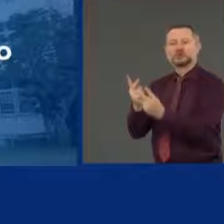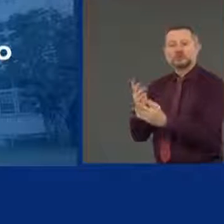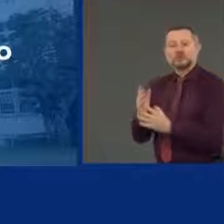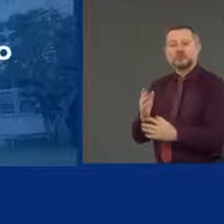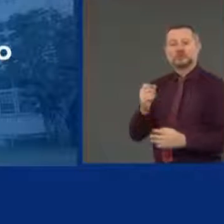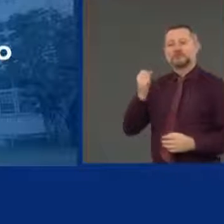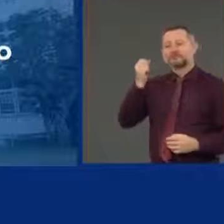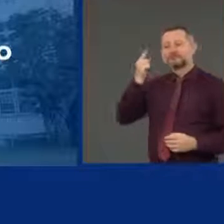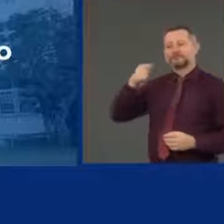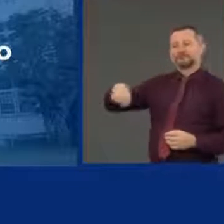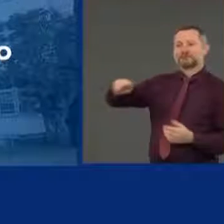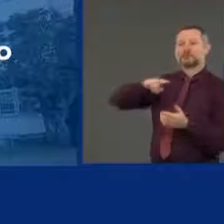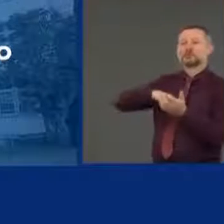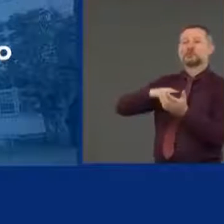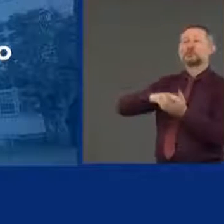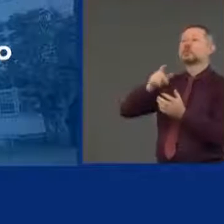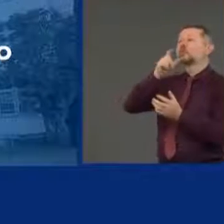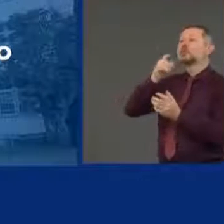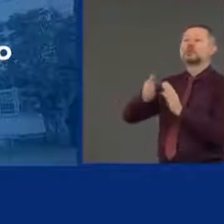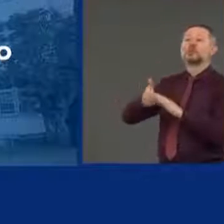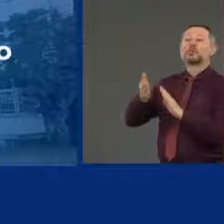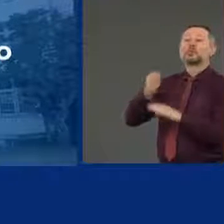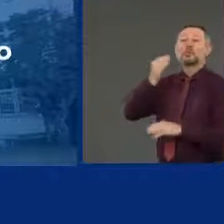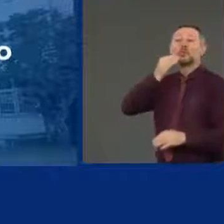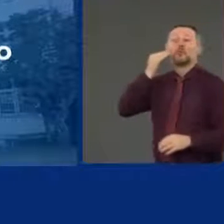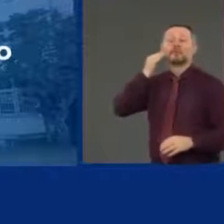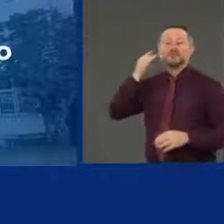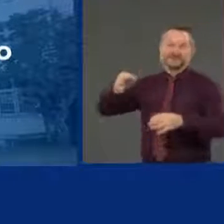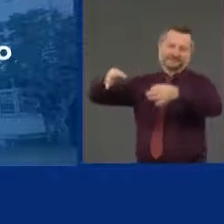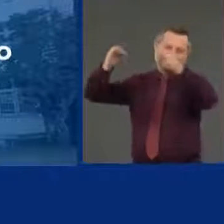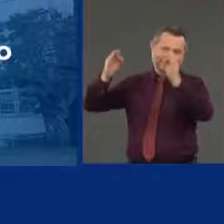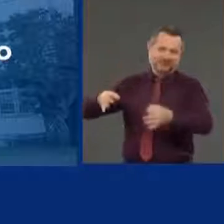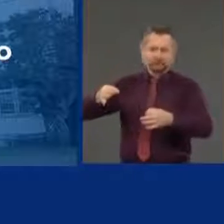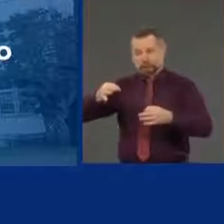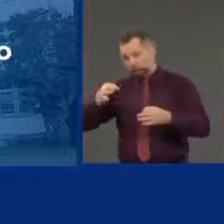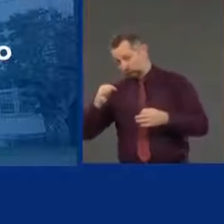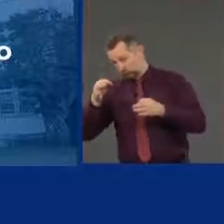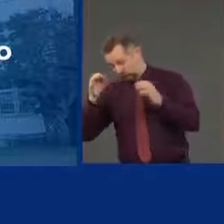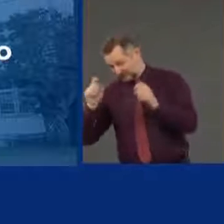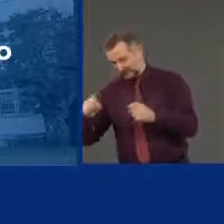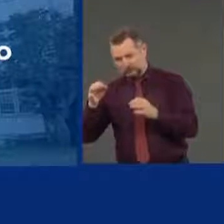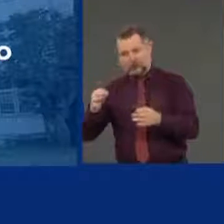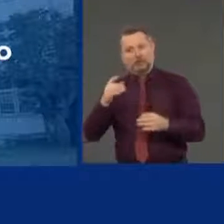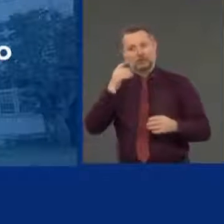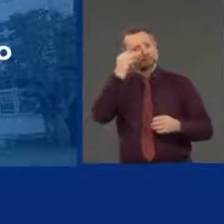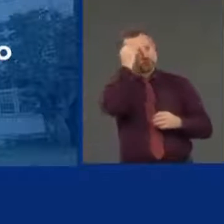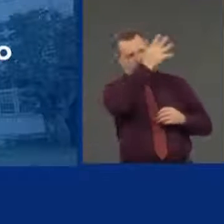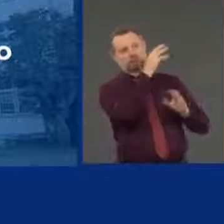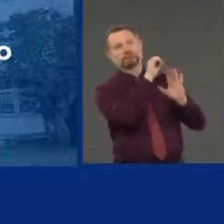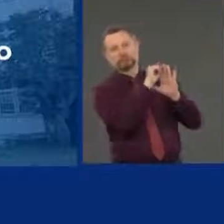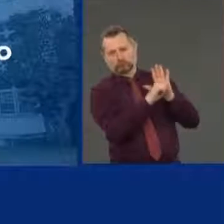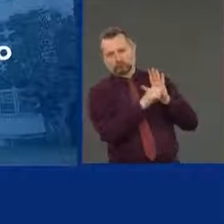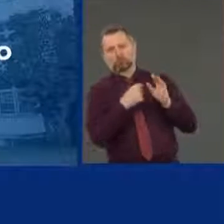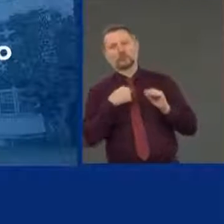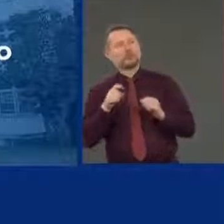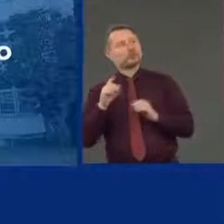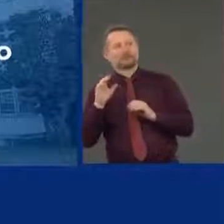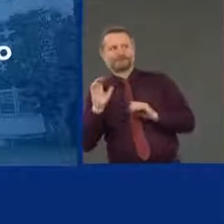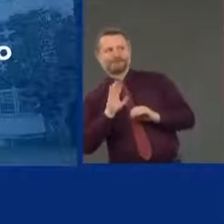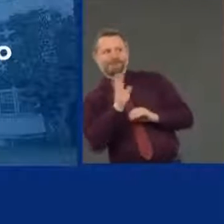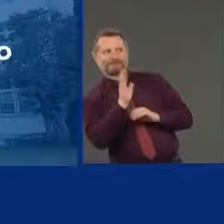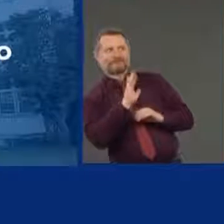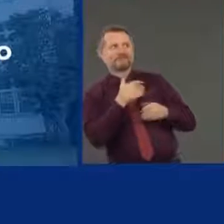the group home. They have to tell the state if they're allowing visitors. And again, they have to